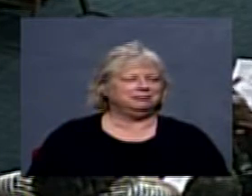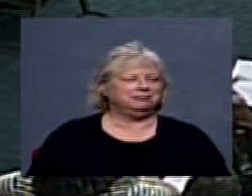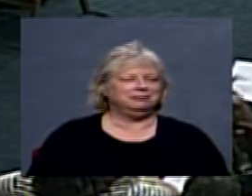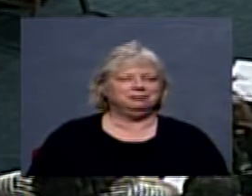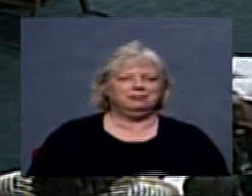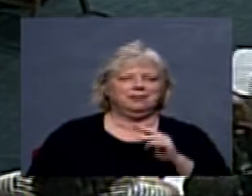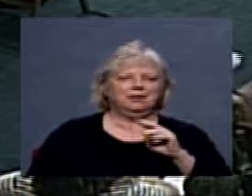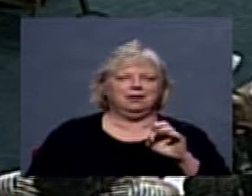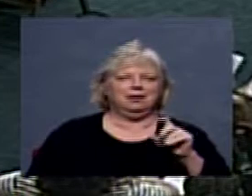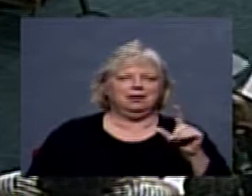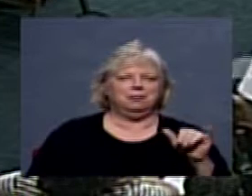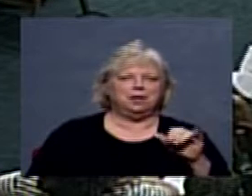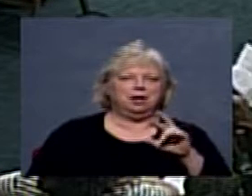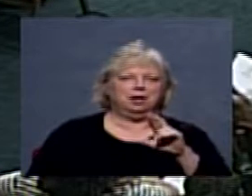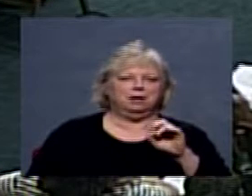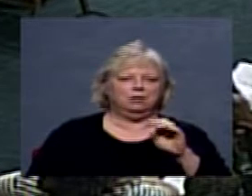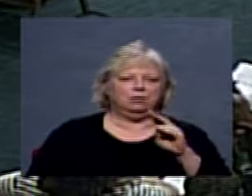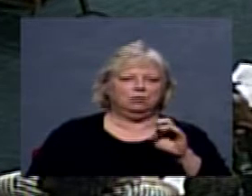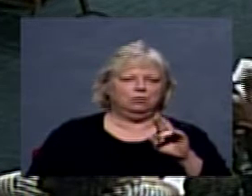Molly Roberts.